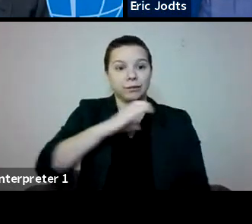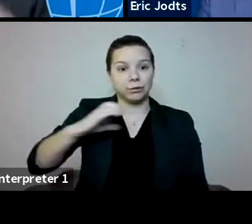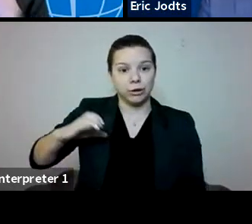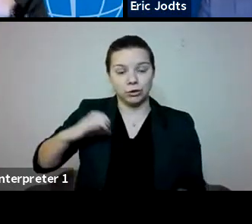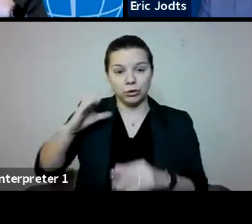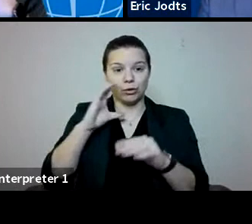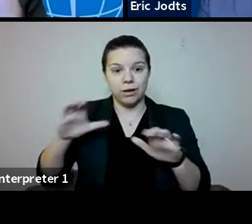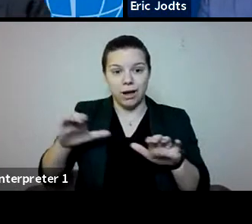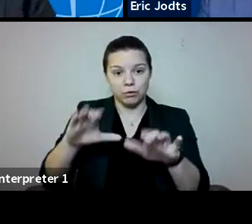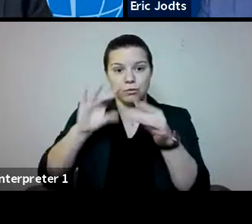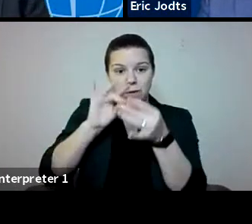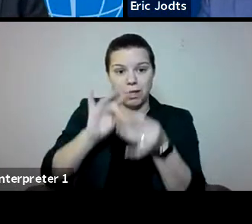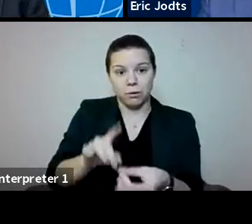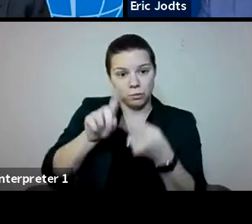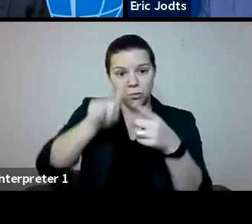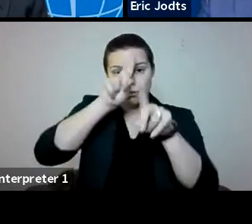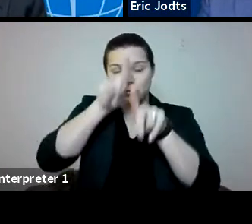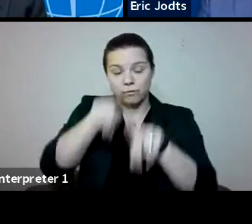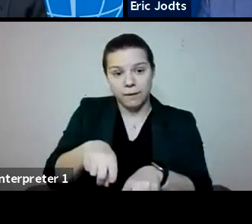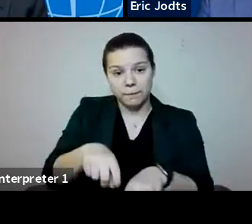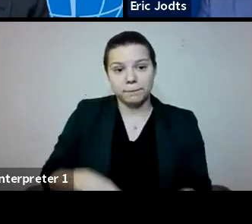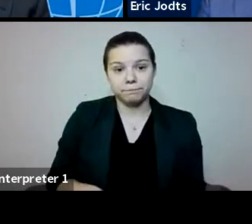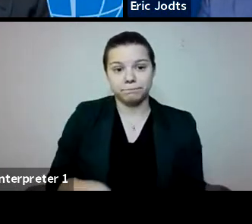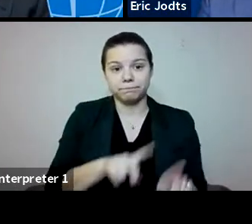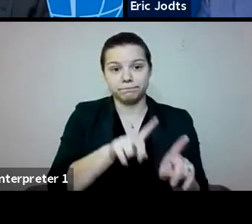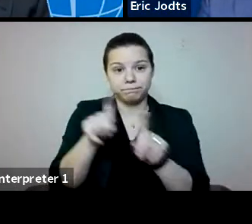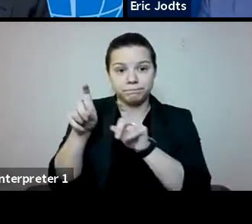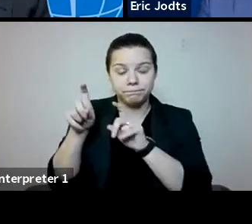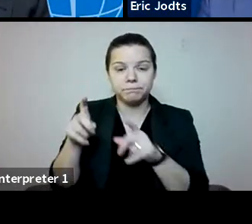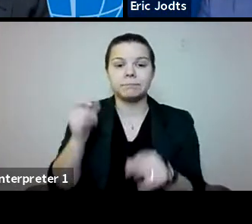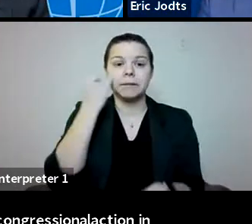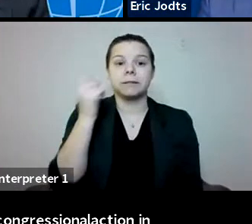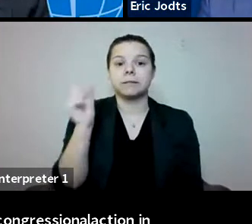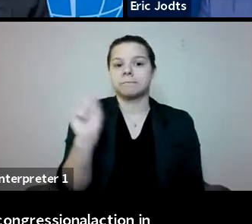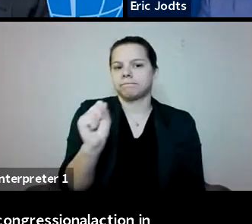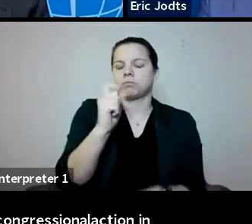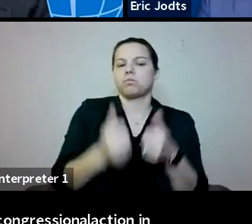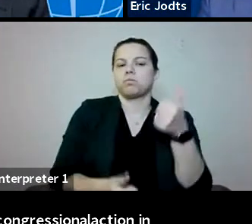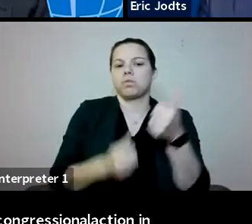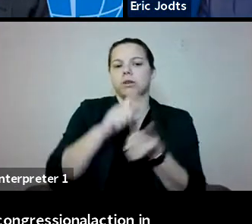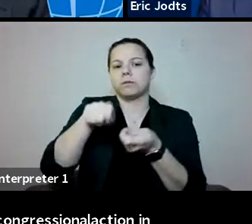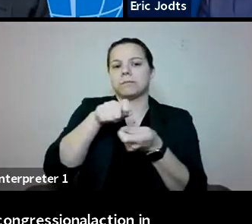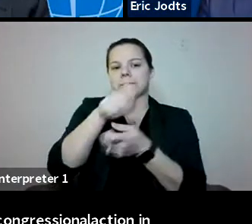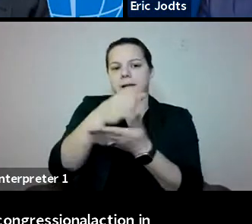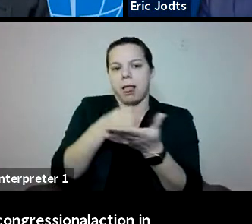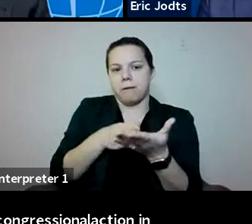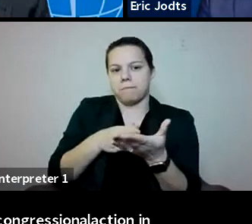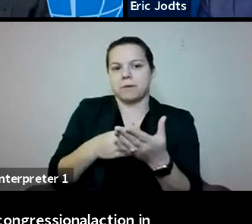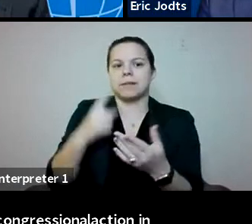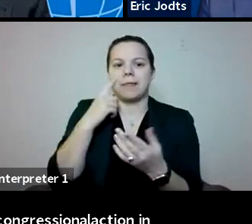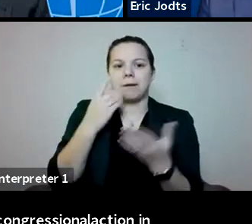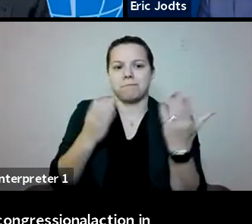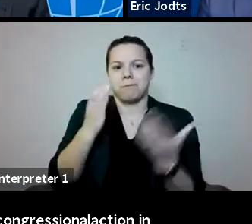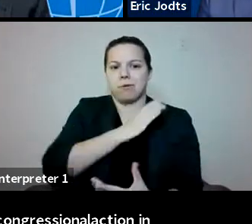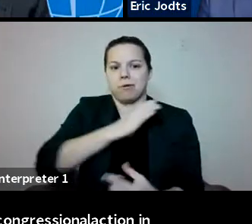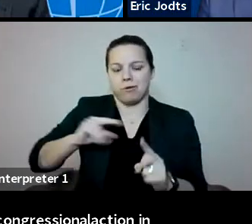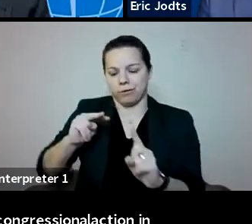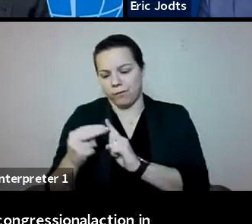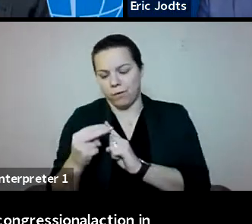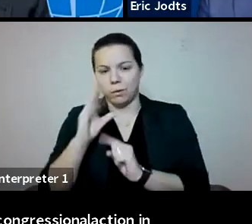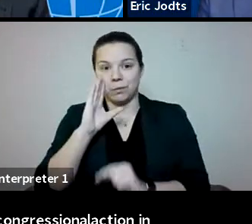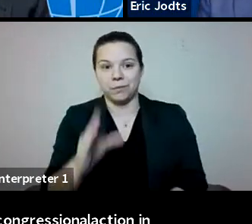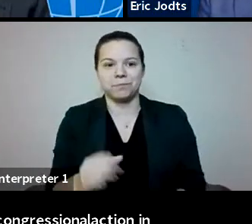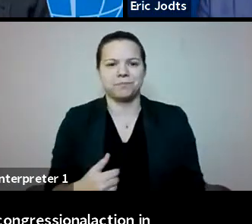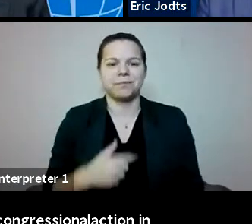in response to the survey? If so, what specific elements might be their focus? I guess I get the fun